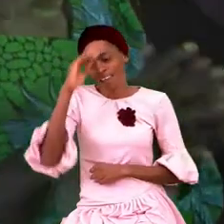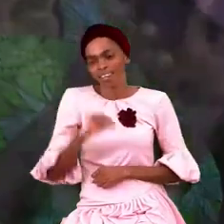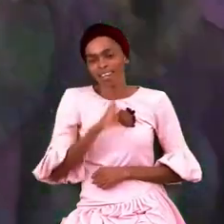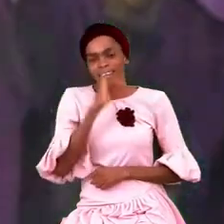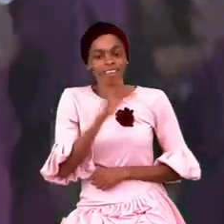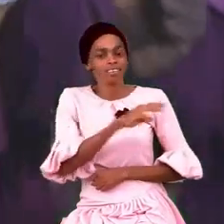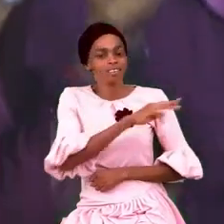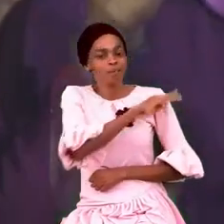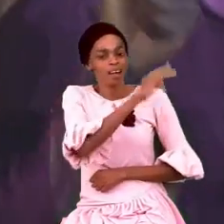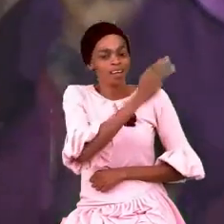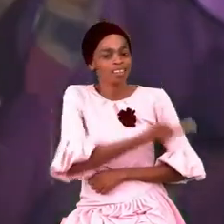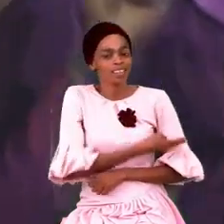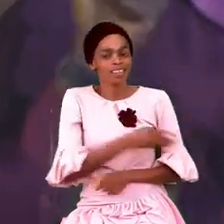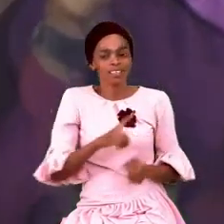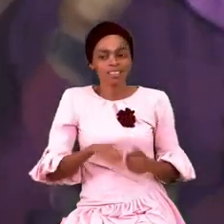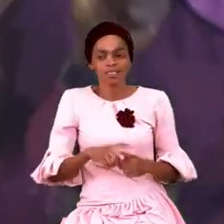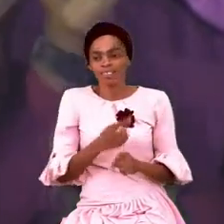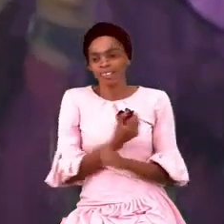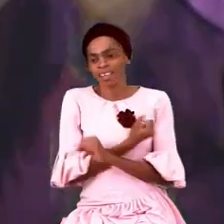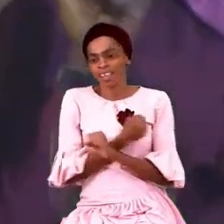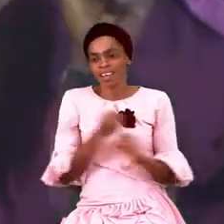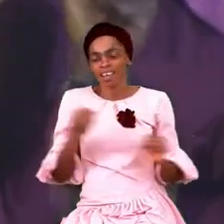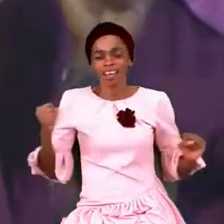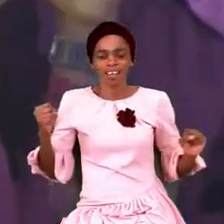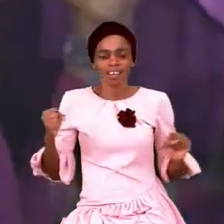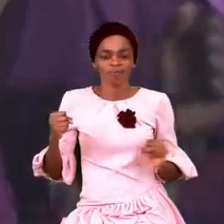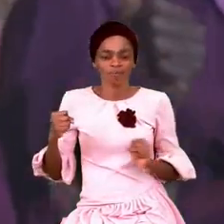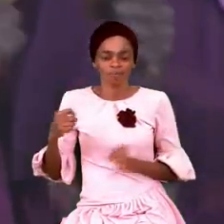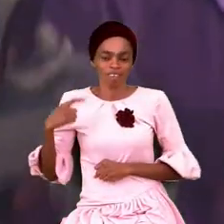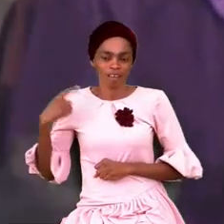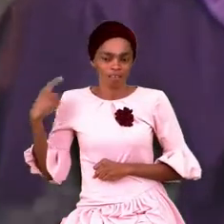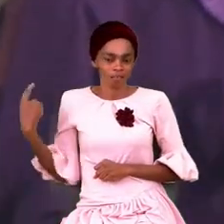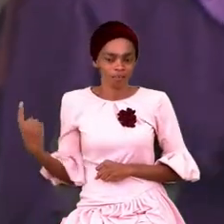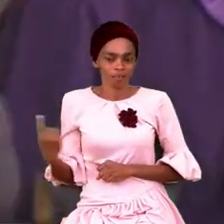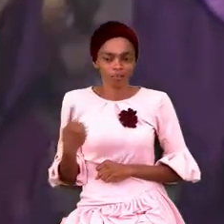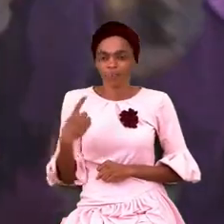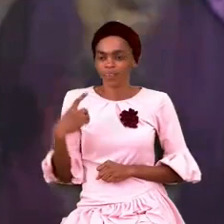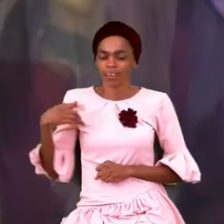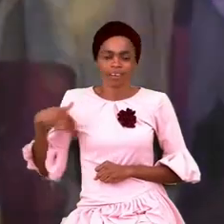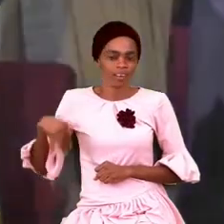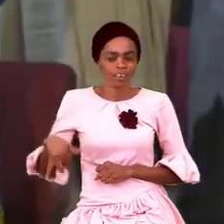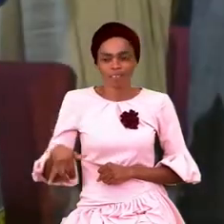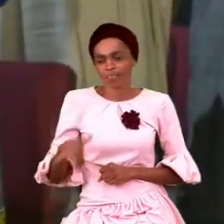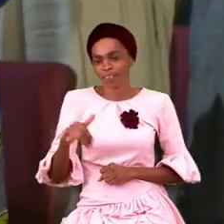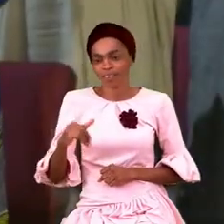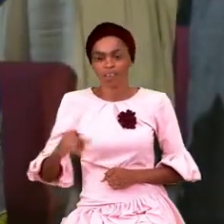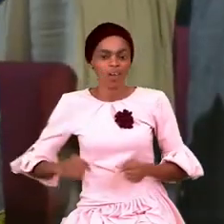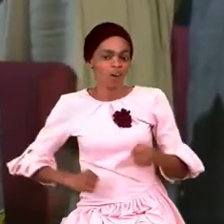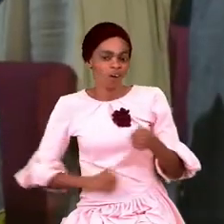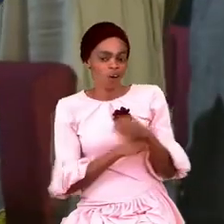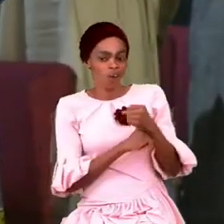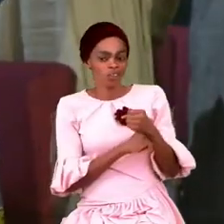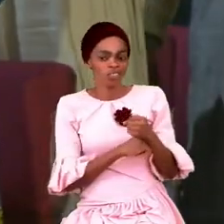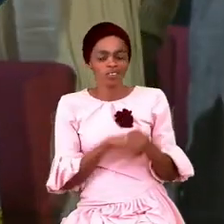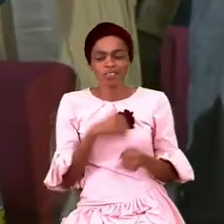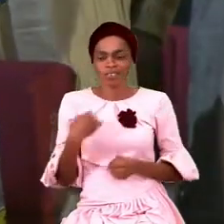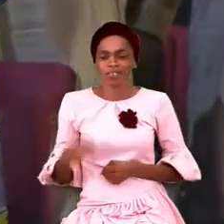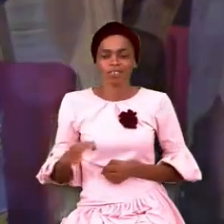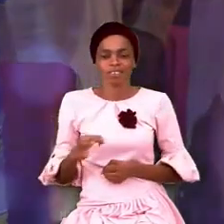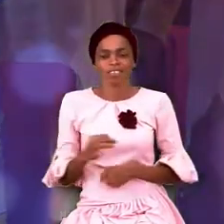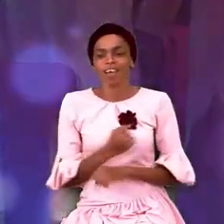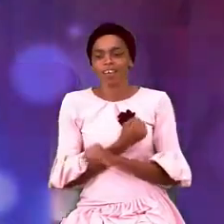Forever, author of salvation. Say, He rose. He rose and conquered